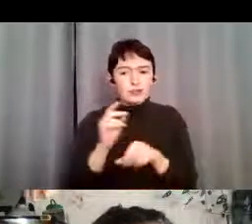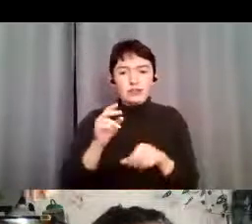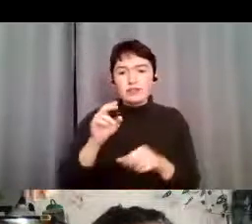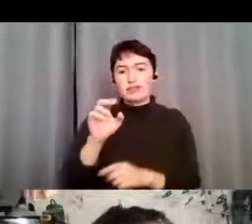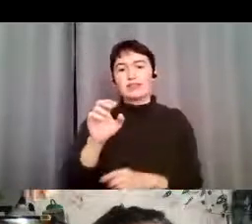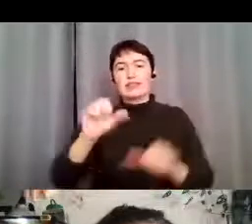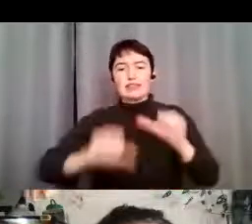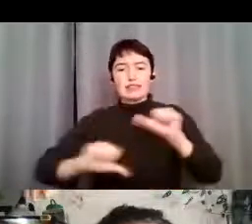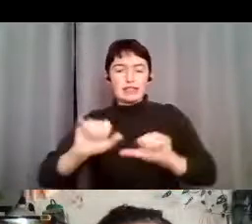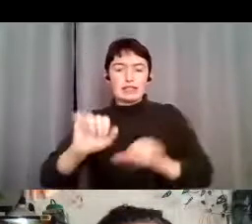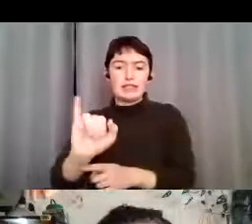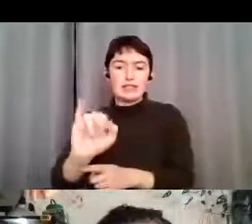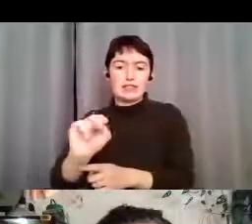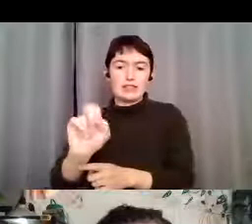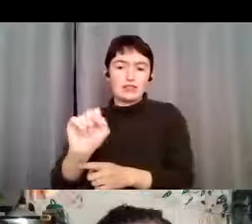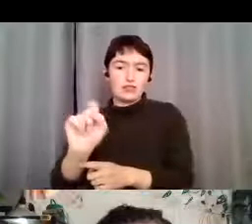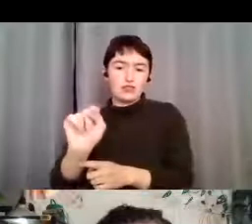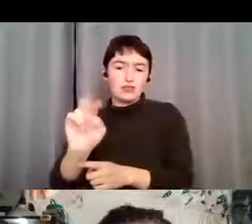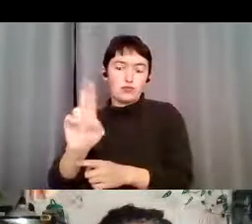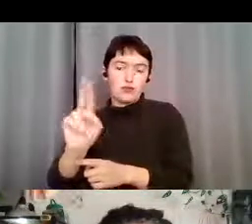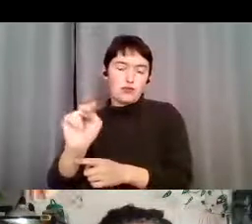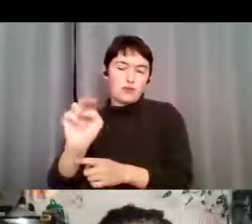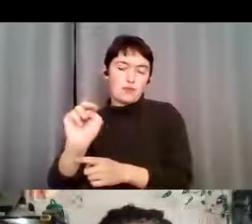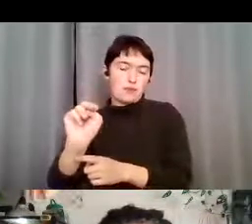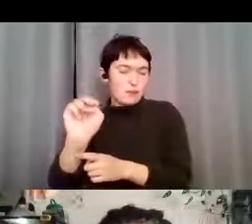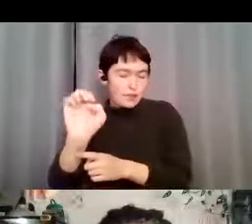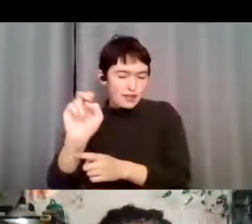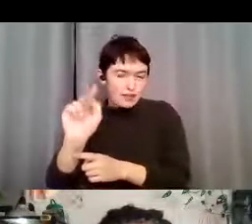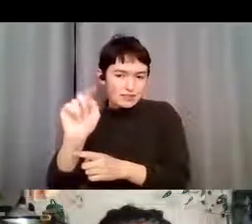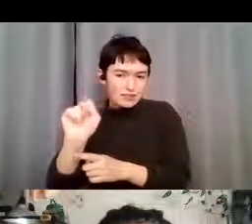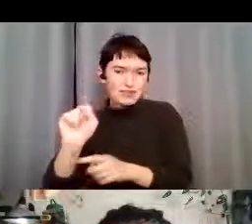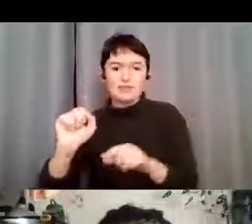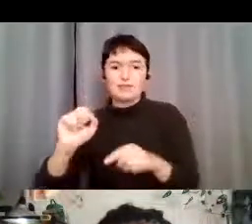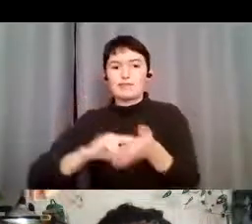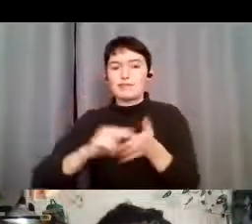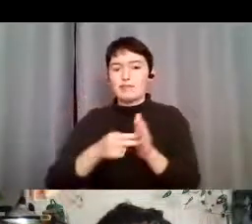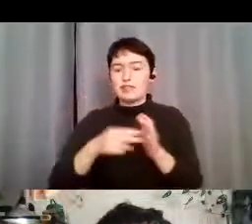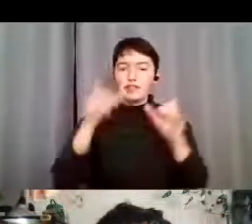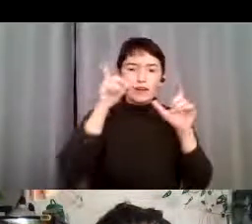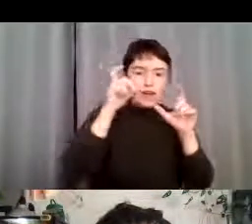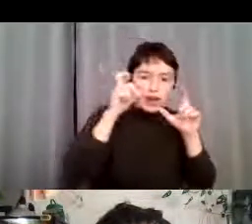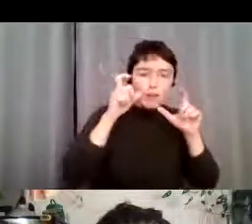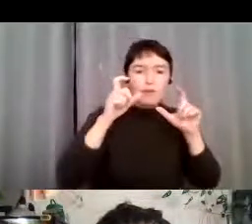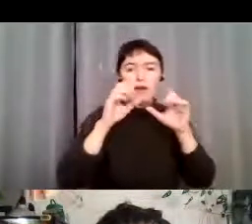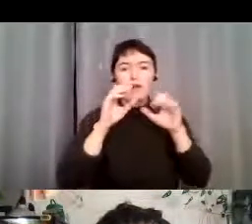usually mean cameras or telescopes that look at the moon in different ways and tell us